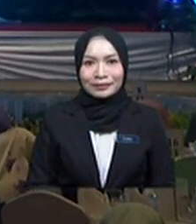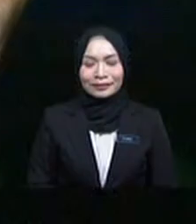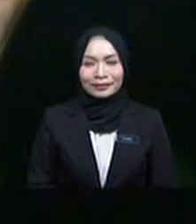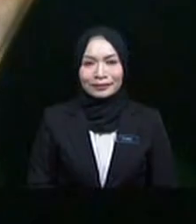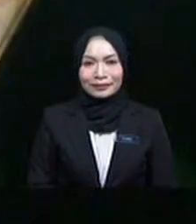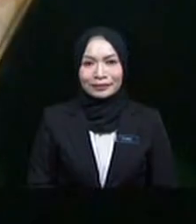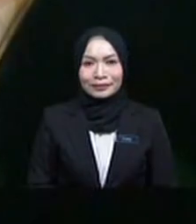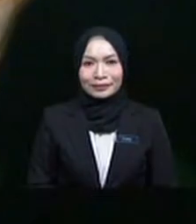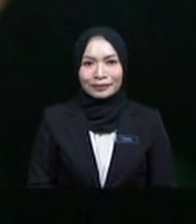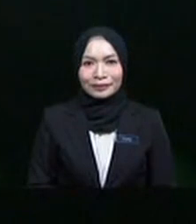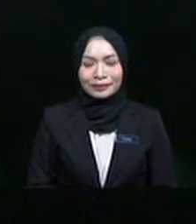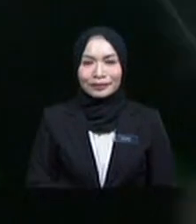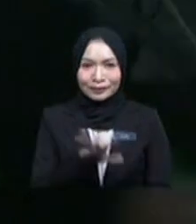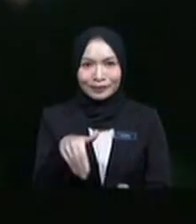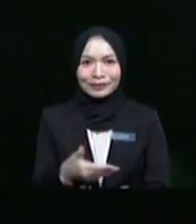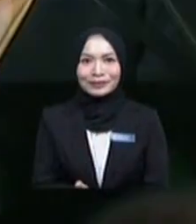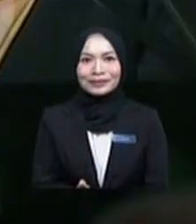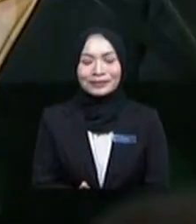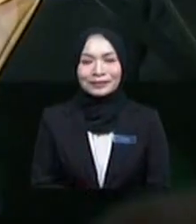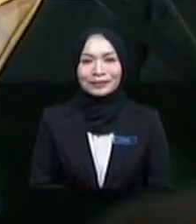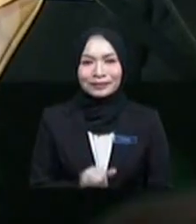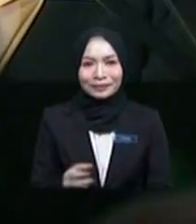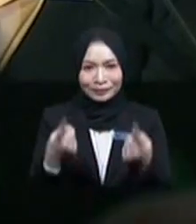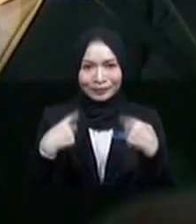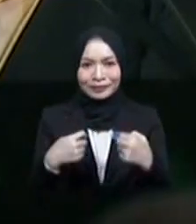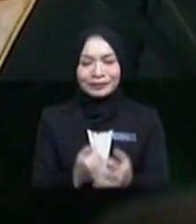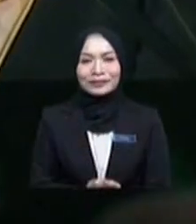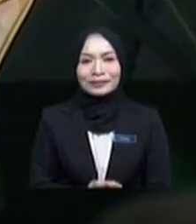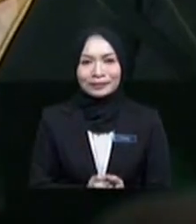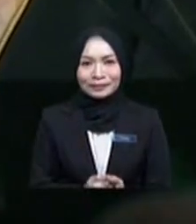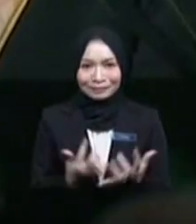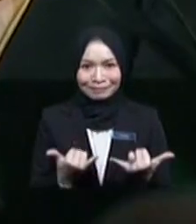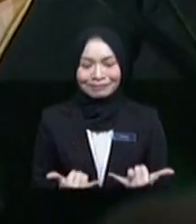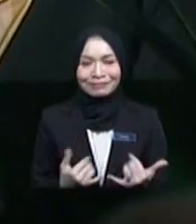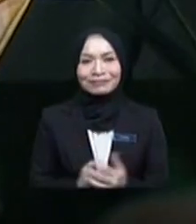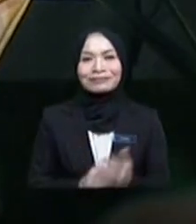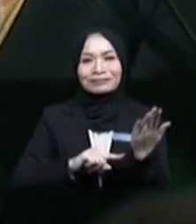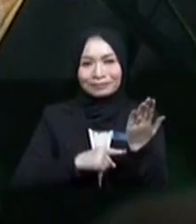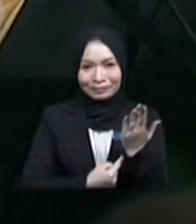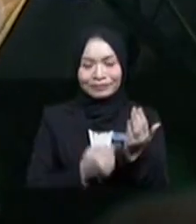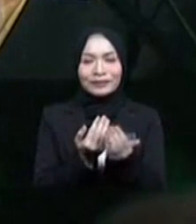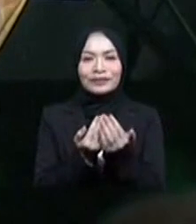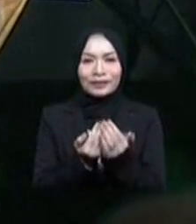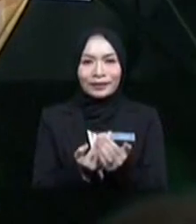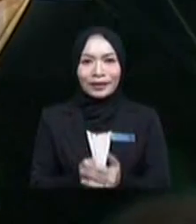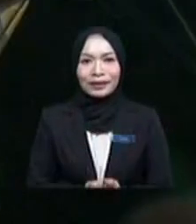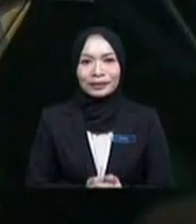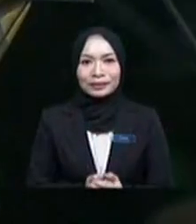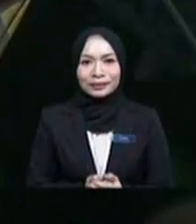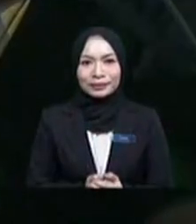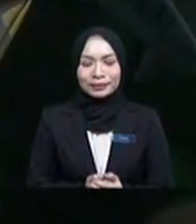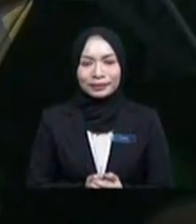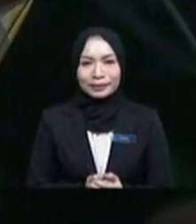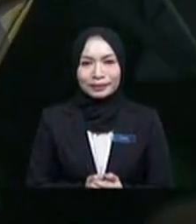Distinguished guests, ladies and gentlemen, we will now commence with the recitation of the doa. To lead the doa